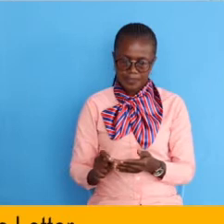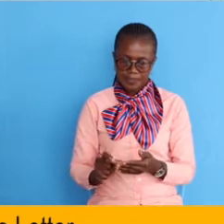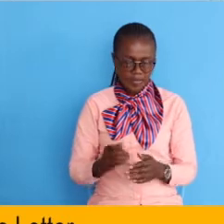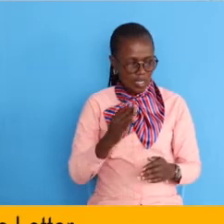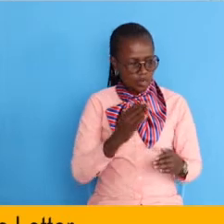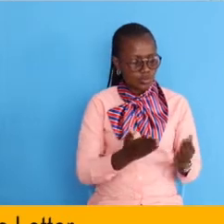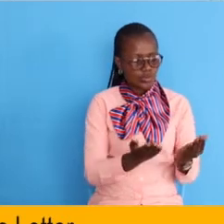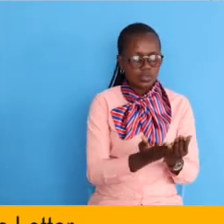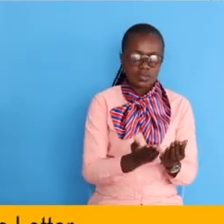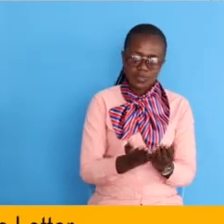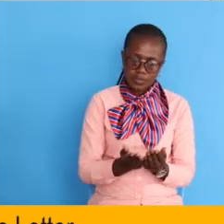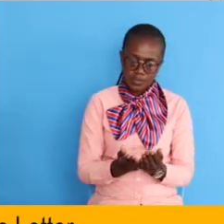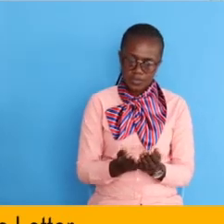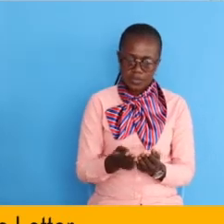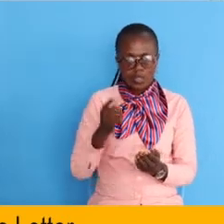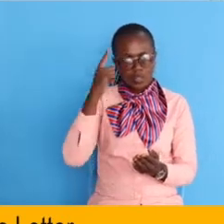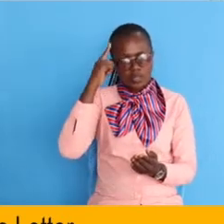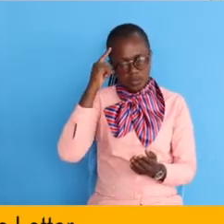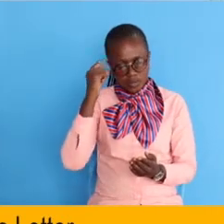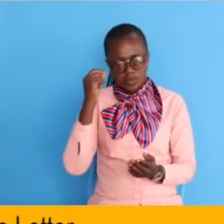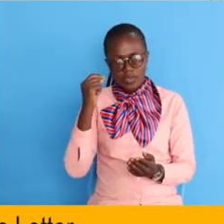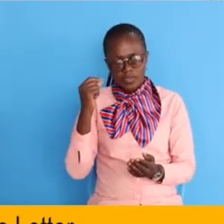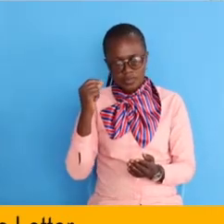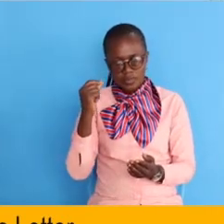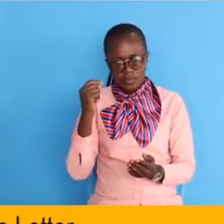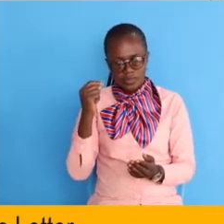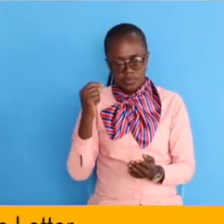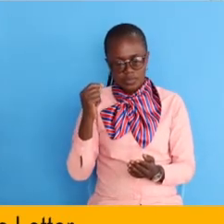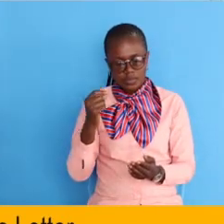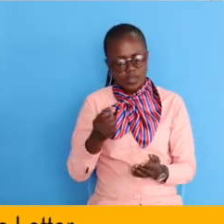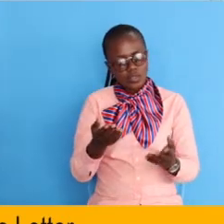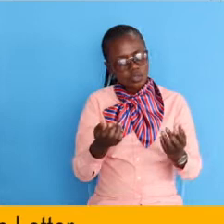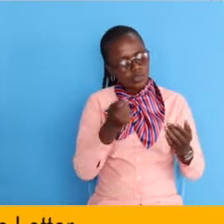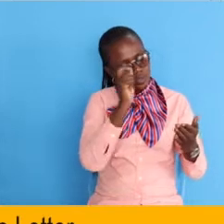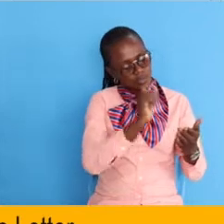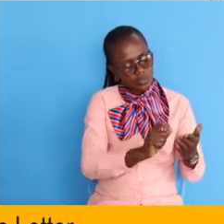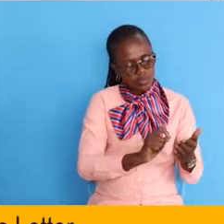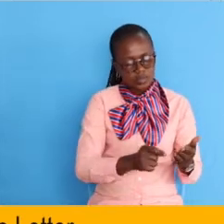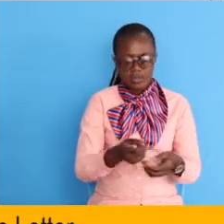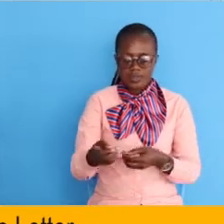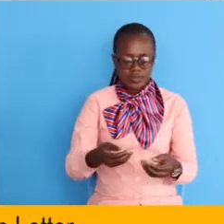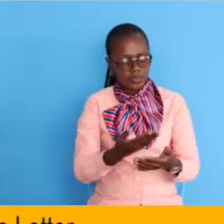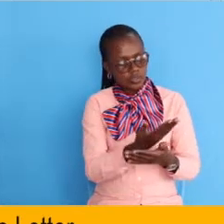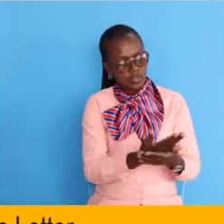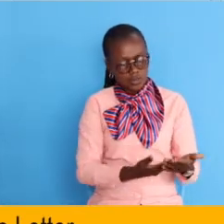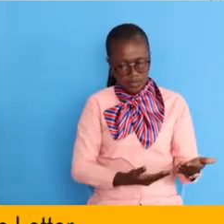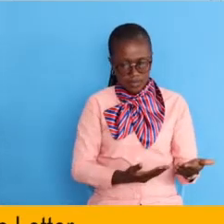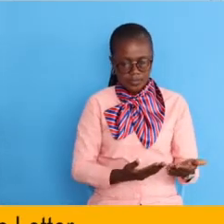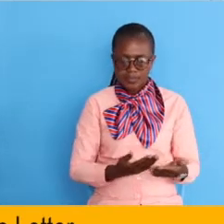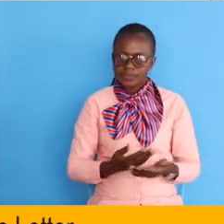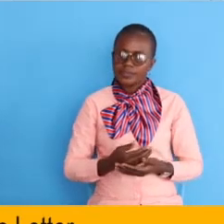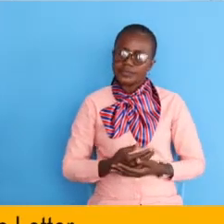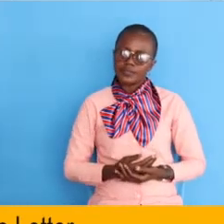of this lesson, I expect you should be able to write a business letter of any kind.